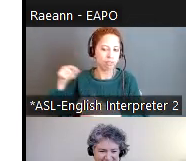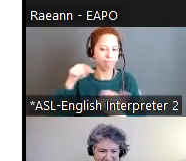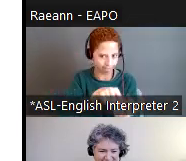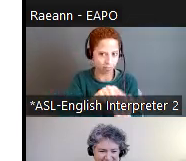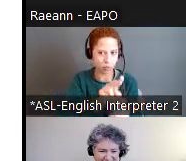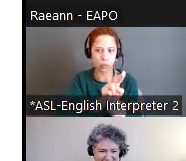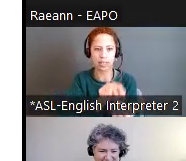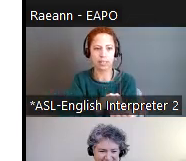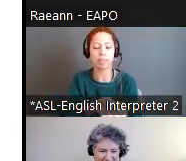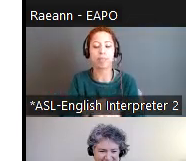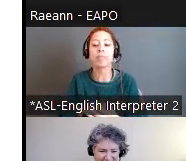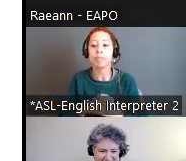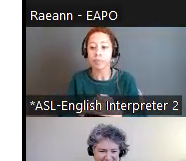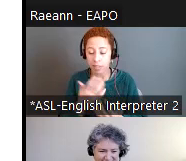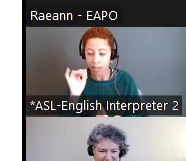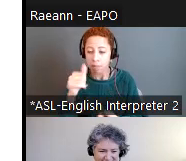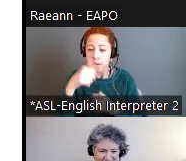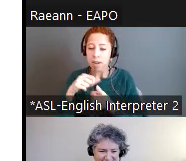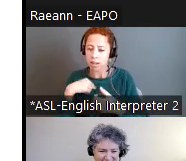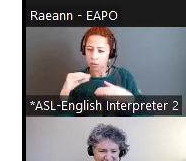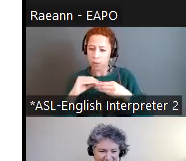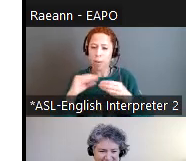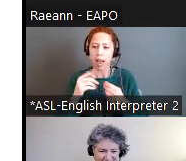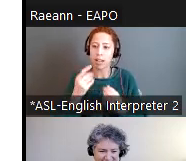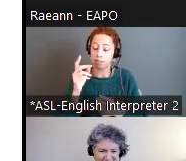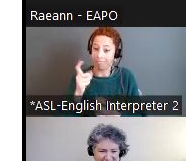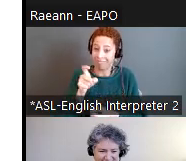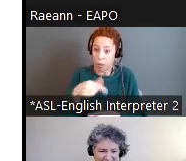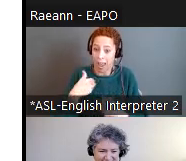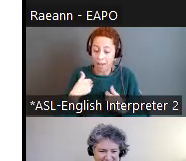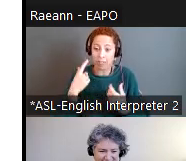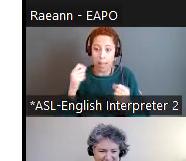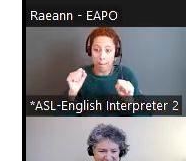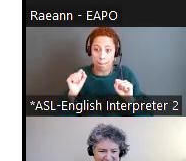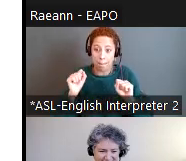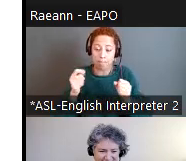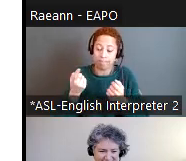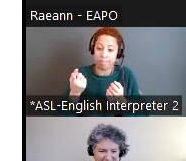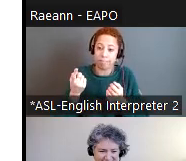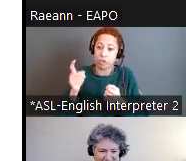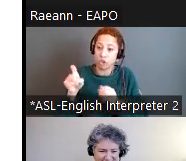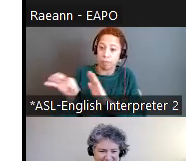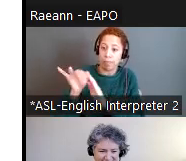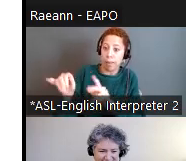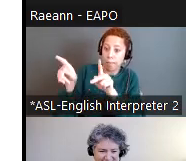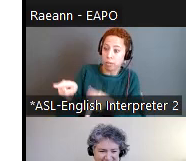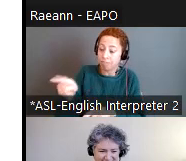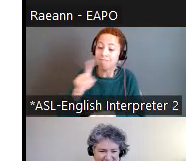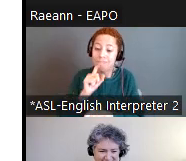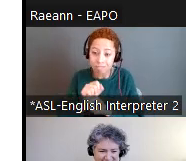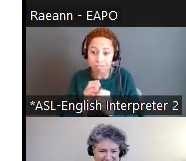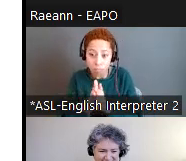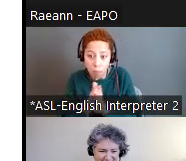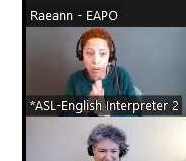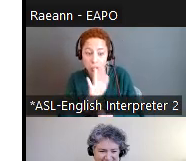making a power of attorney document. So that's does the person have a genuine interest in your well-being? And are you aware